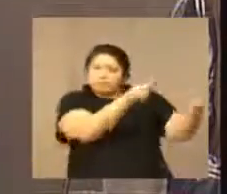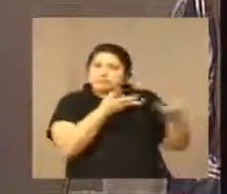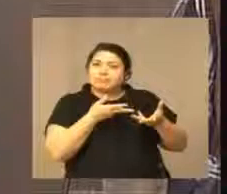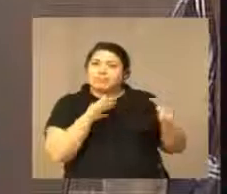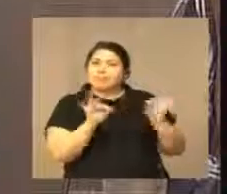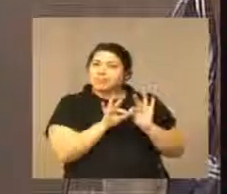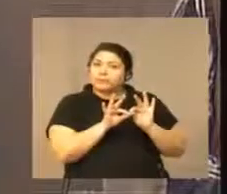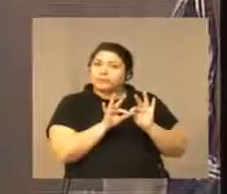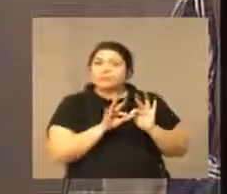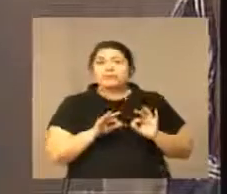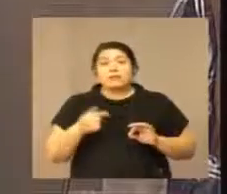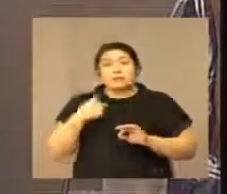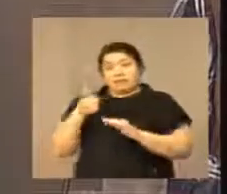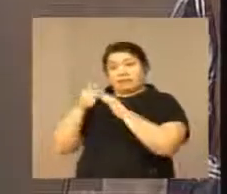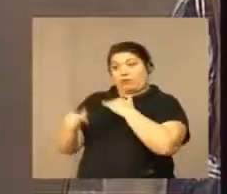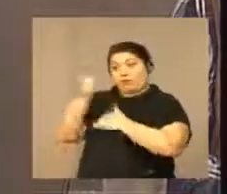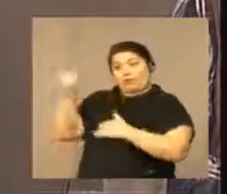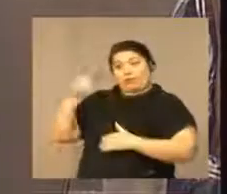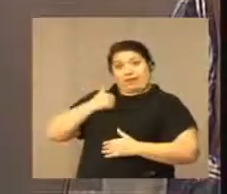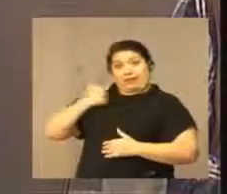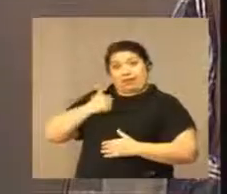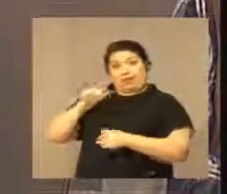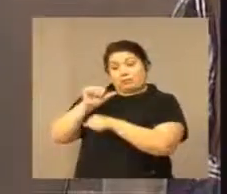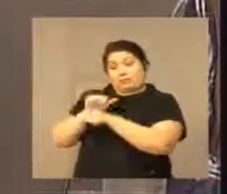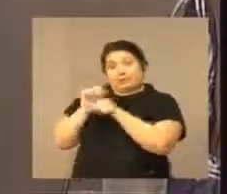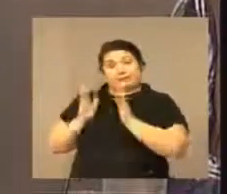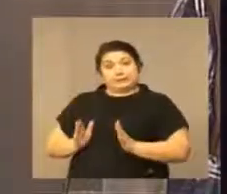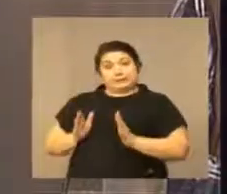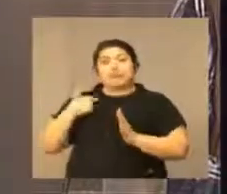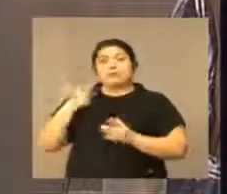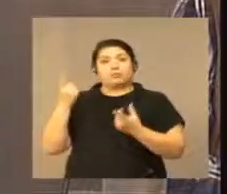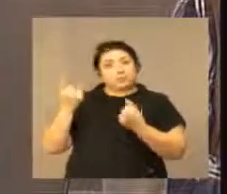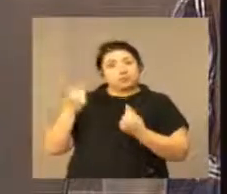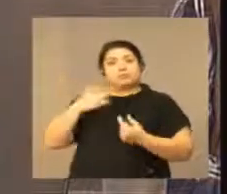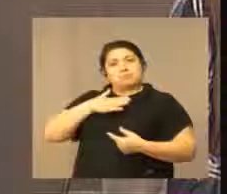As a public servant within the Government of Canada, it's my job to give advice.